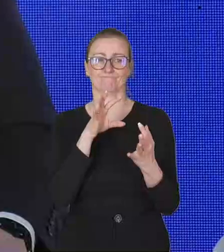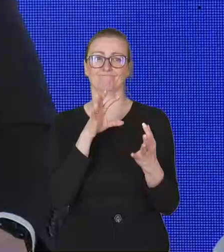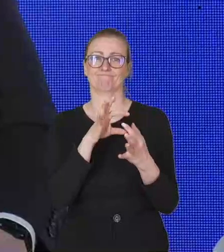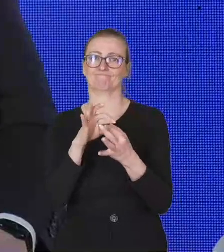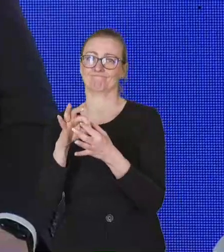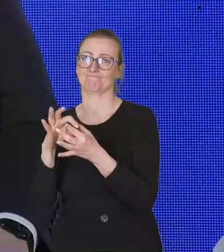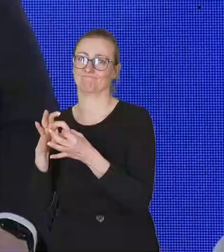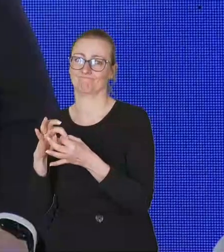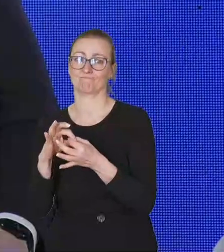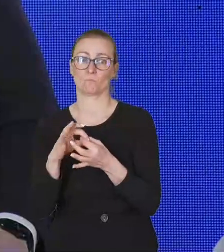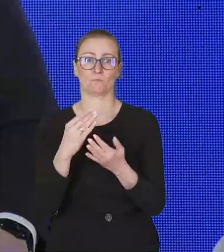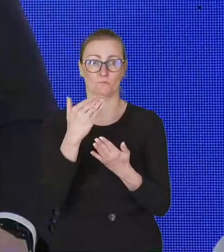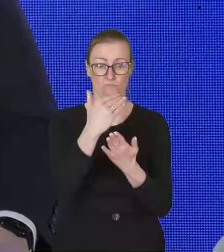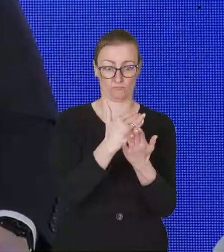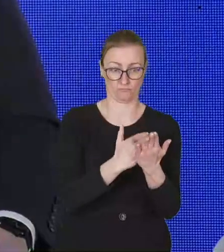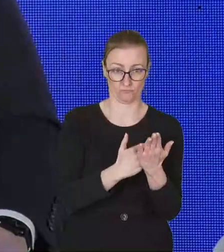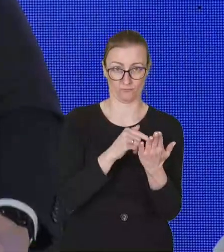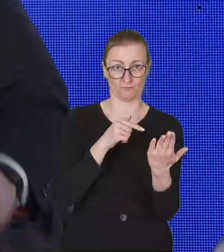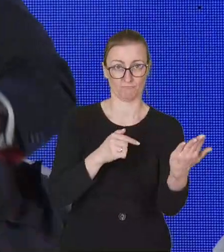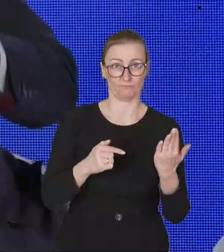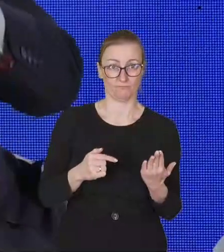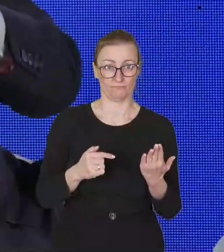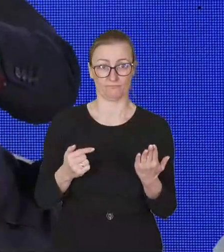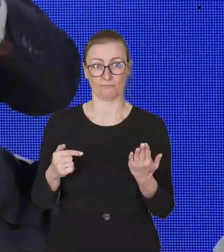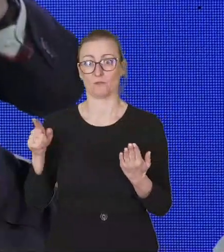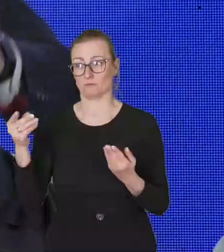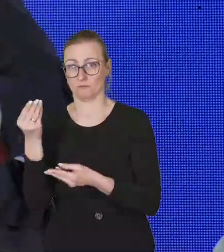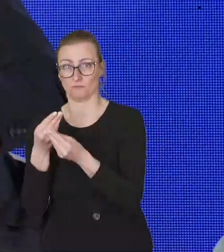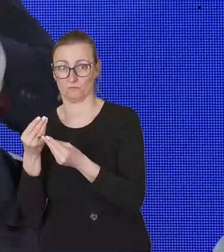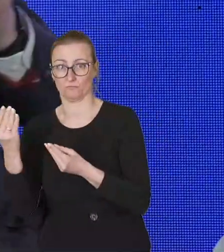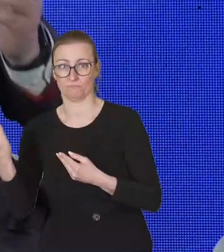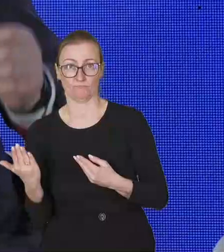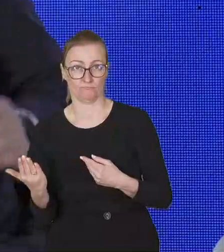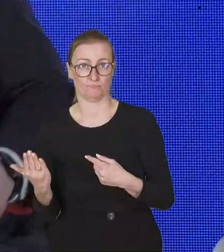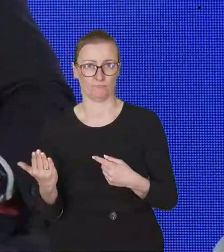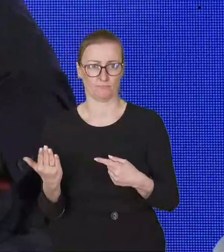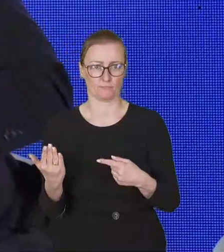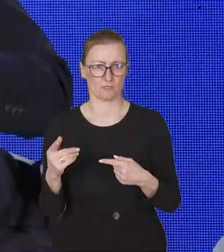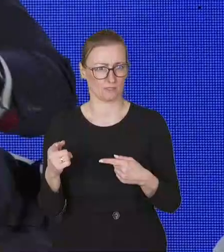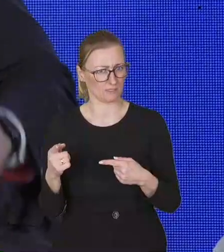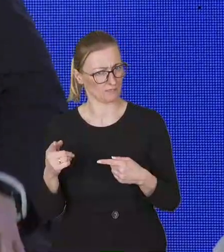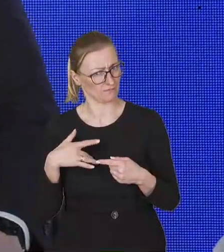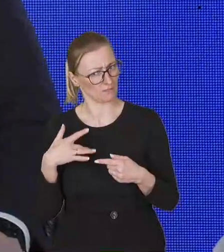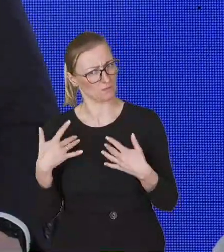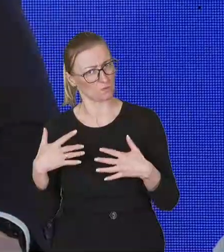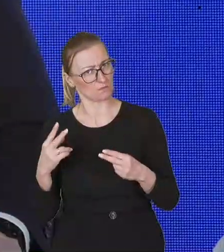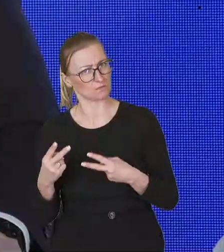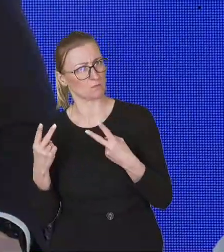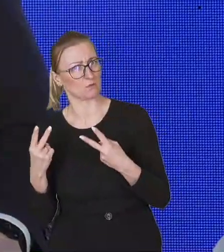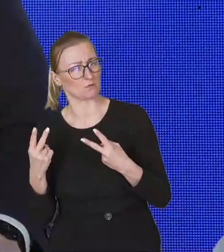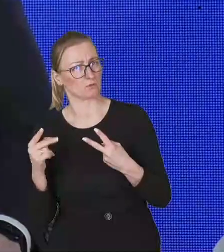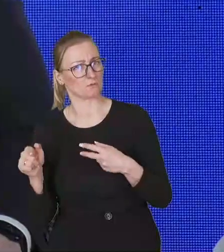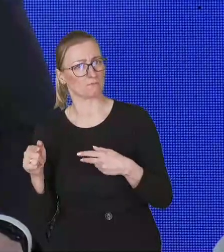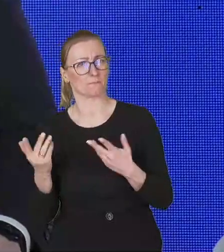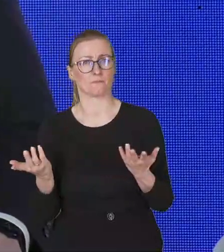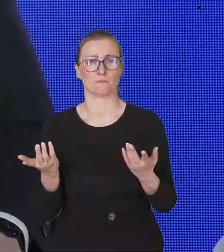more important. And this is also where we have a small instrument, just a little bit of advertisement. You can say